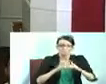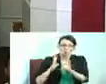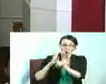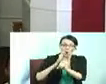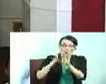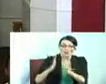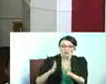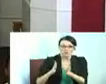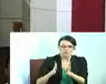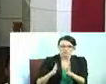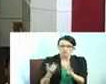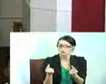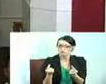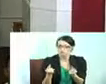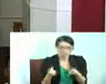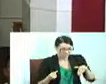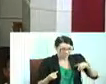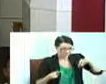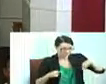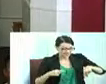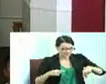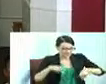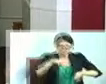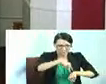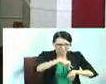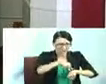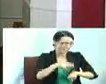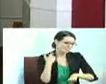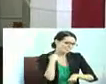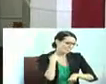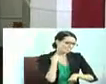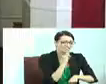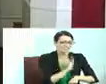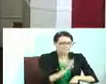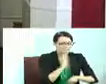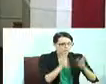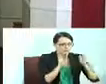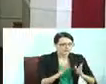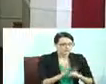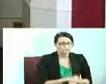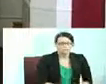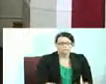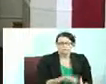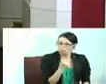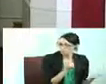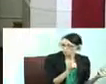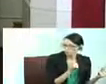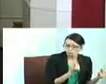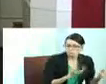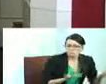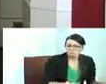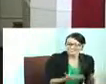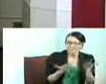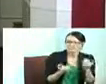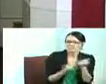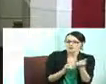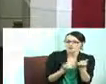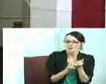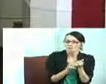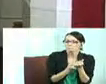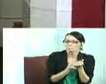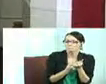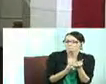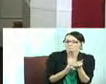put their feet on the necks of the Israelites, you lifted your hands against those that caused